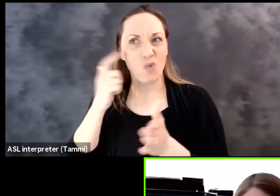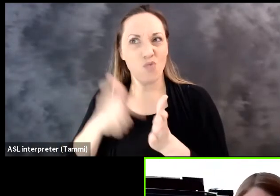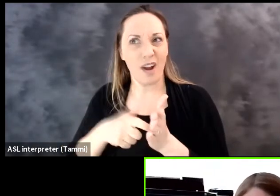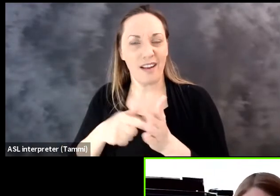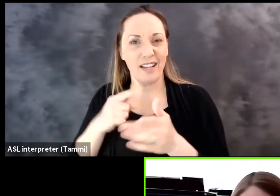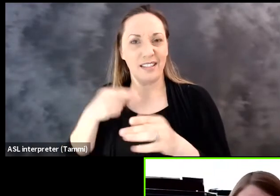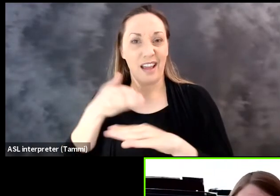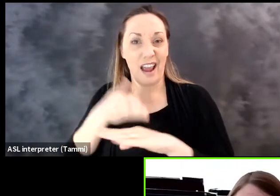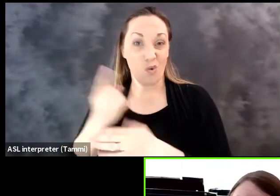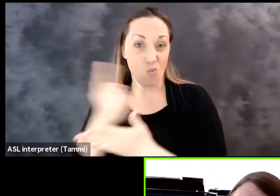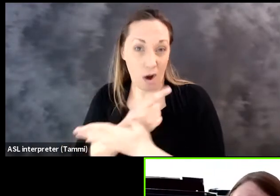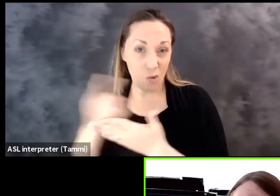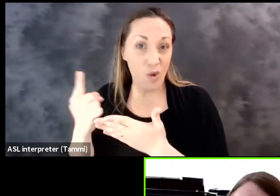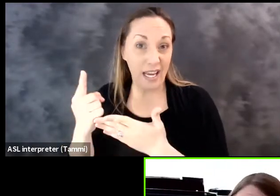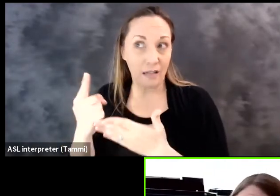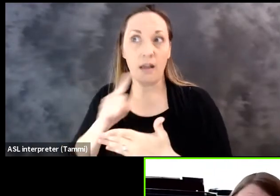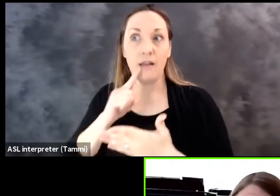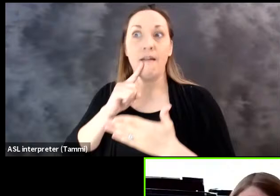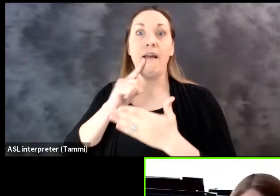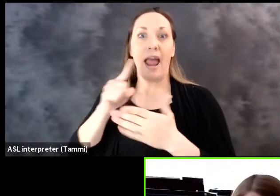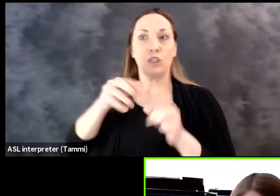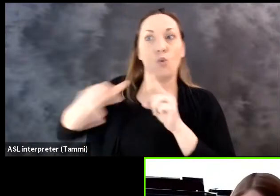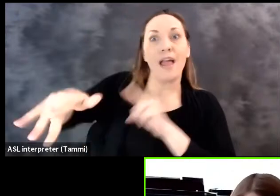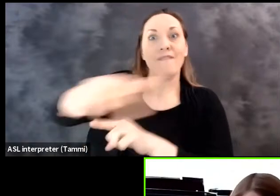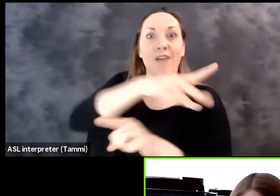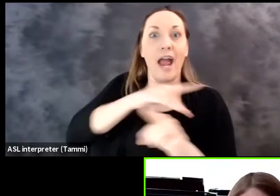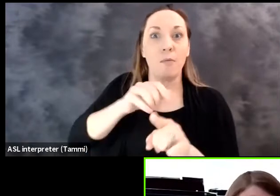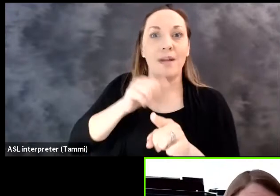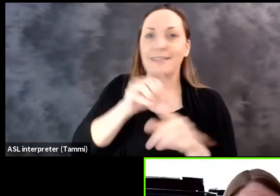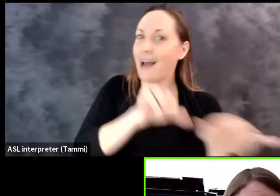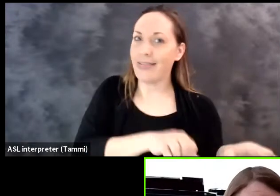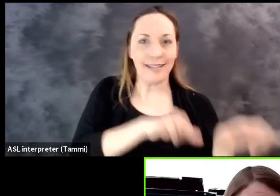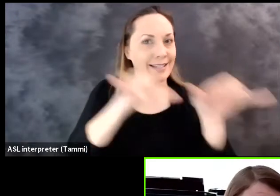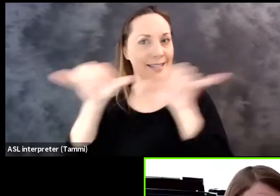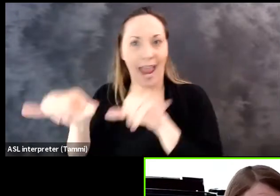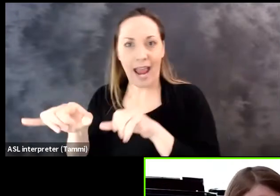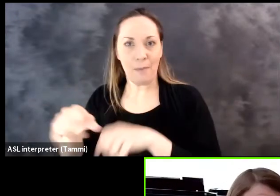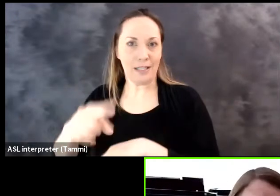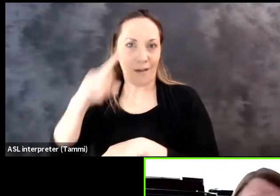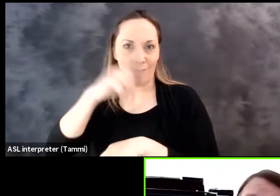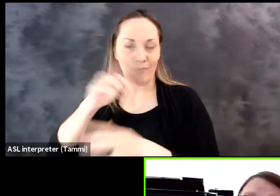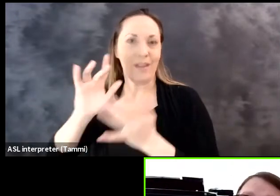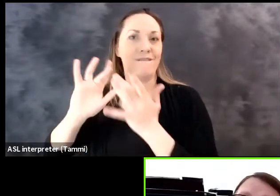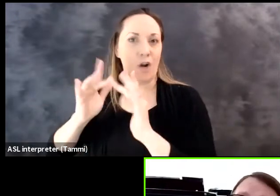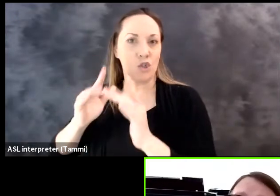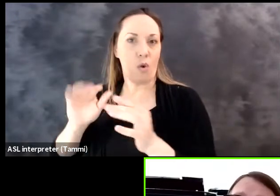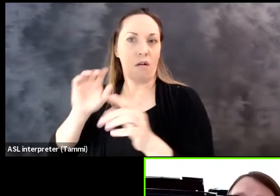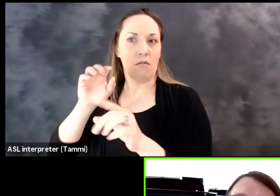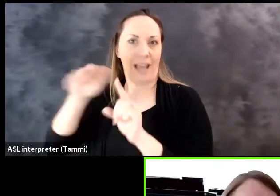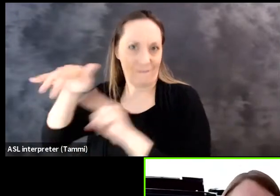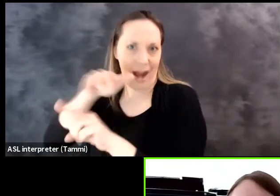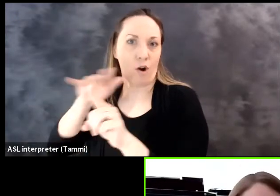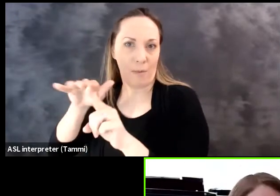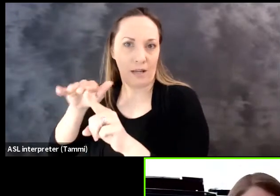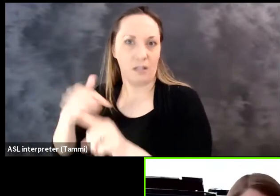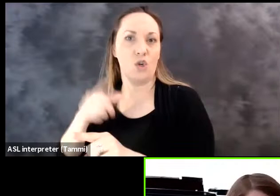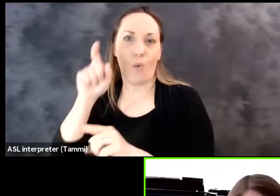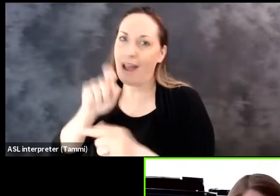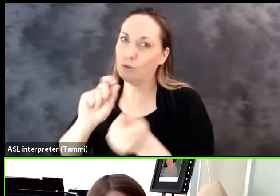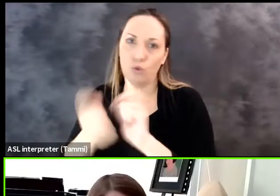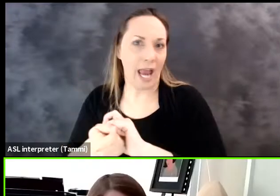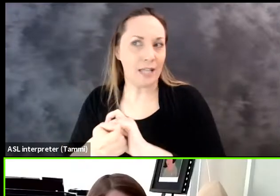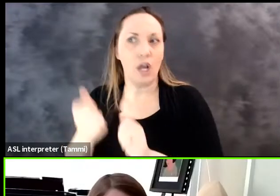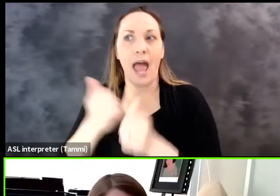a physical environment doesn't work in a virtual environment, and you really have to change that. Everyone went through